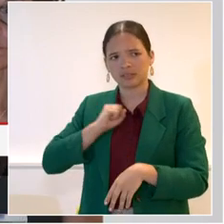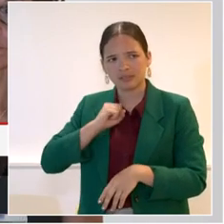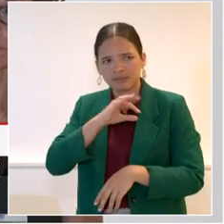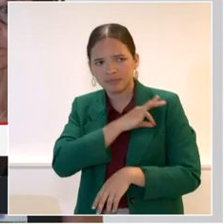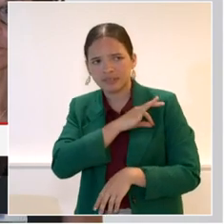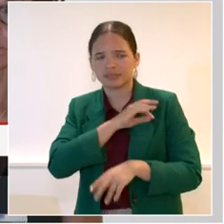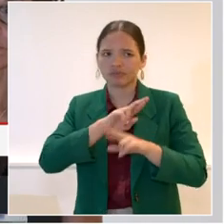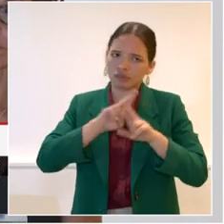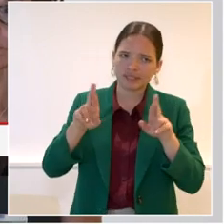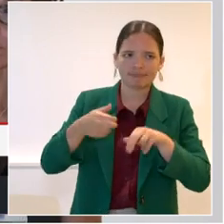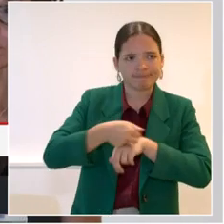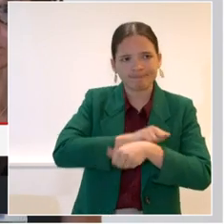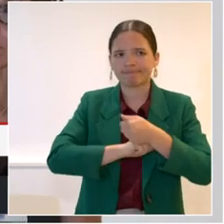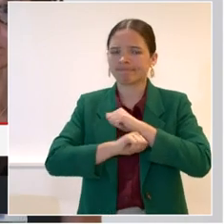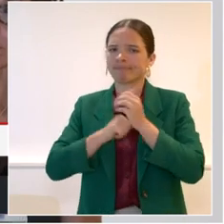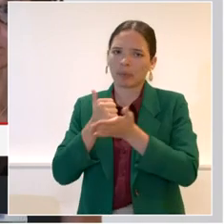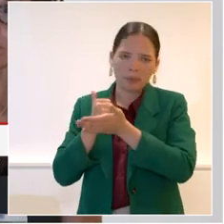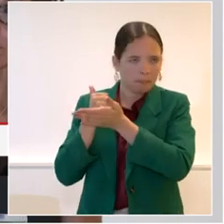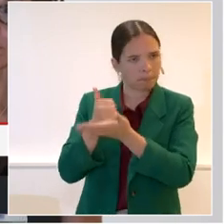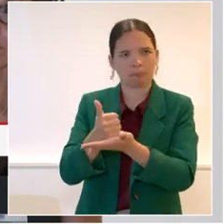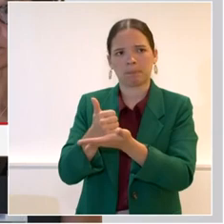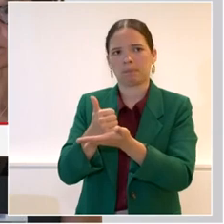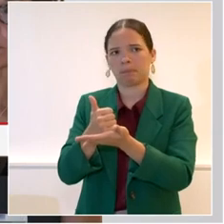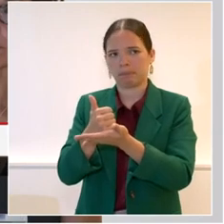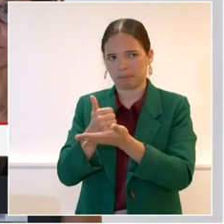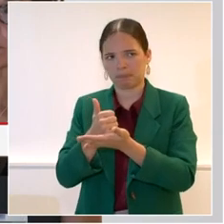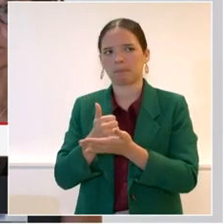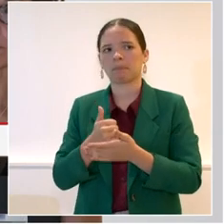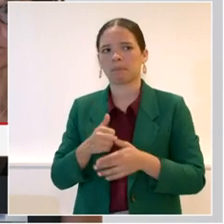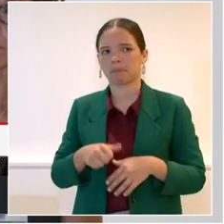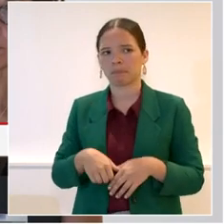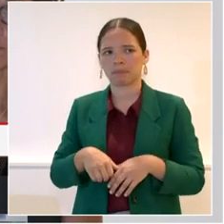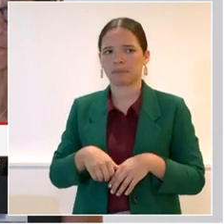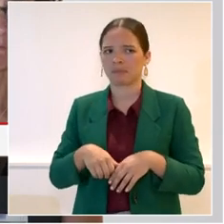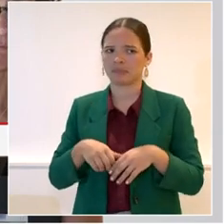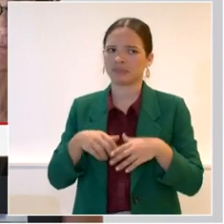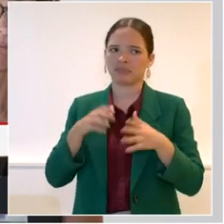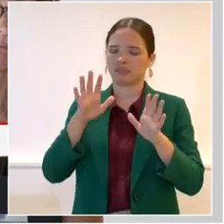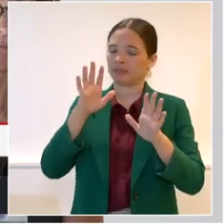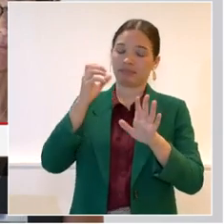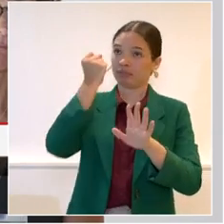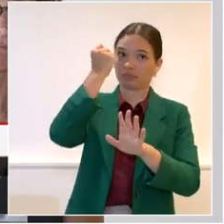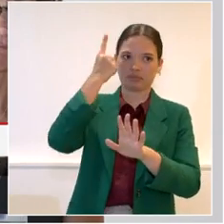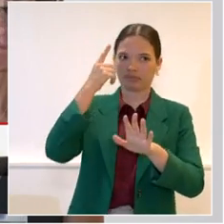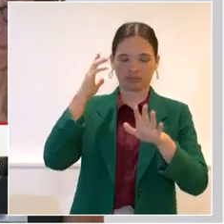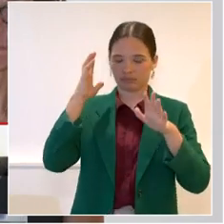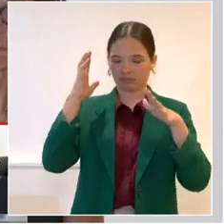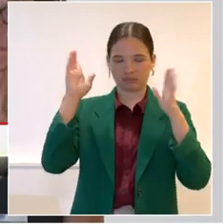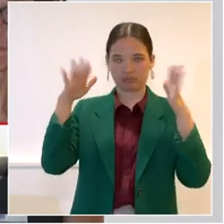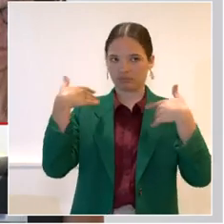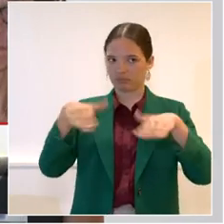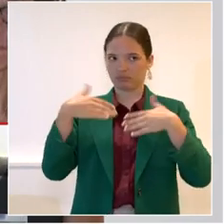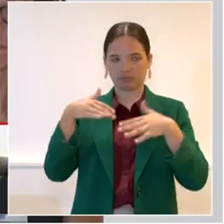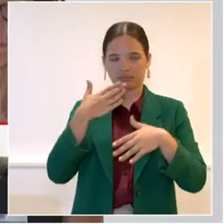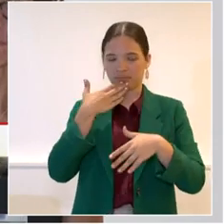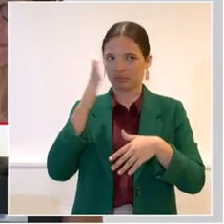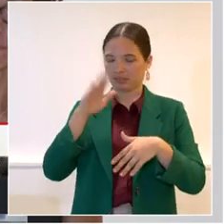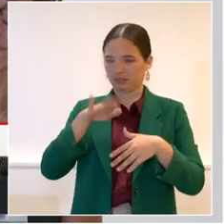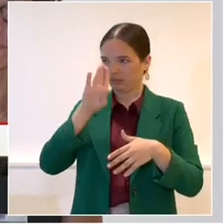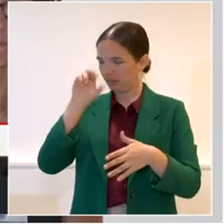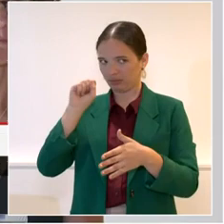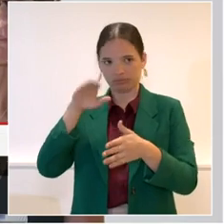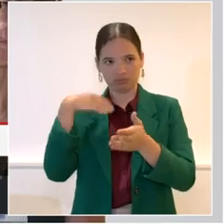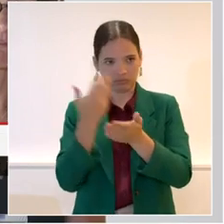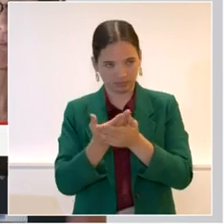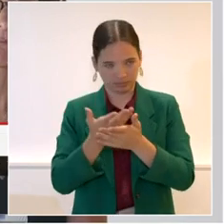deal with what has become a chaotic situations of buses coming anytime, anywhere, with